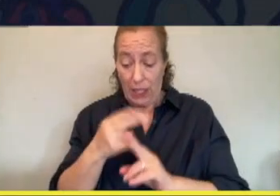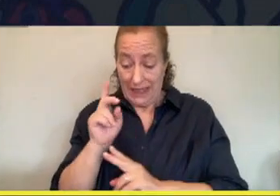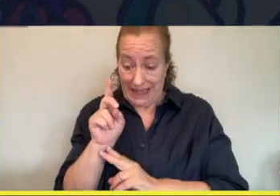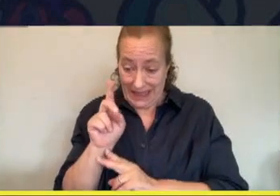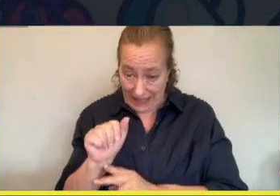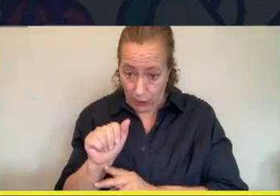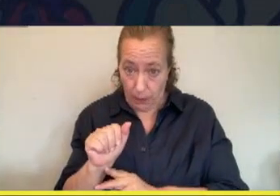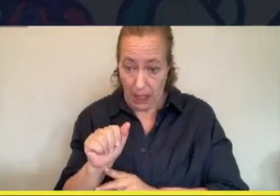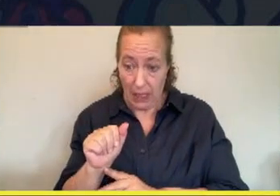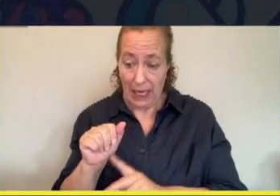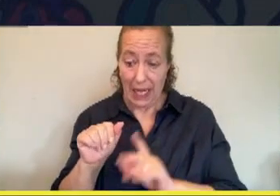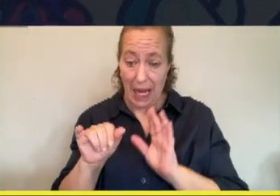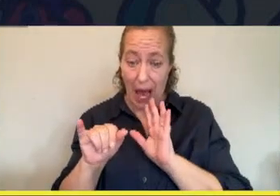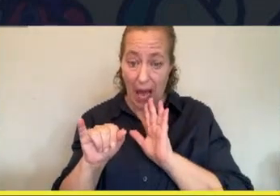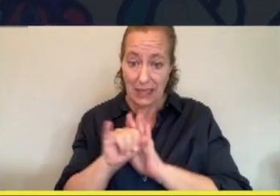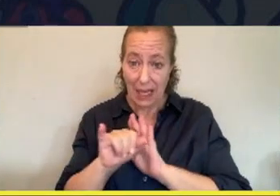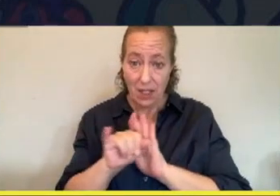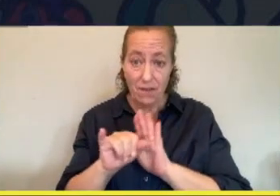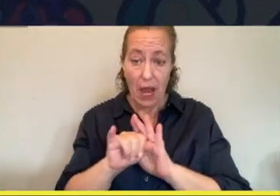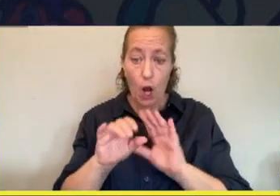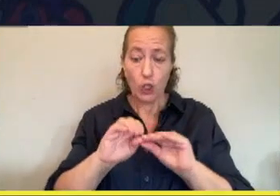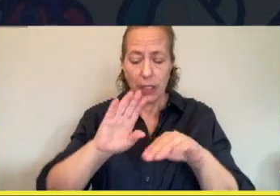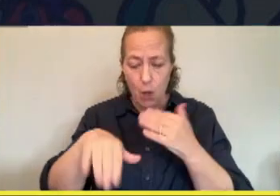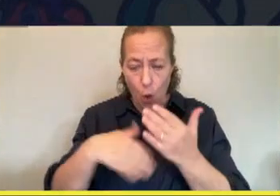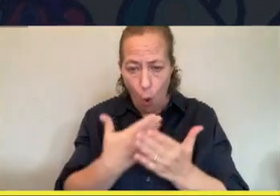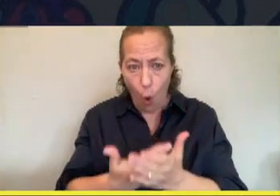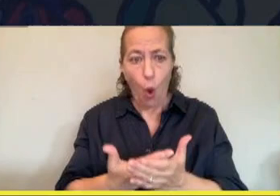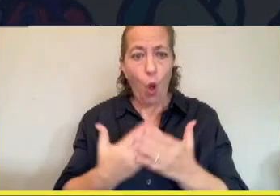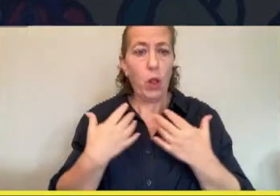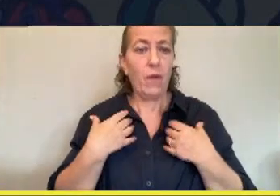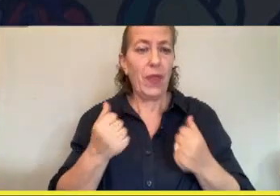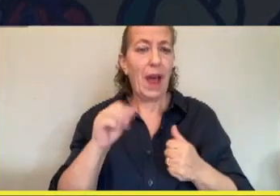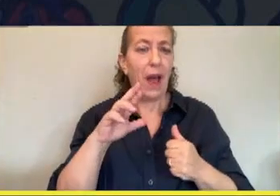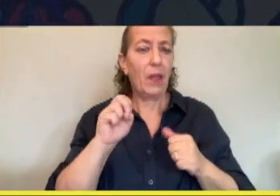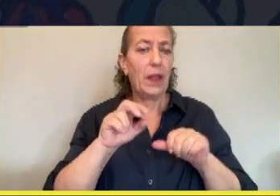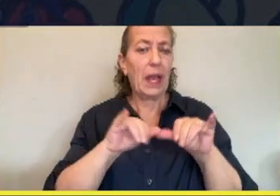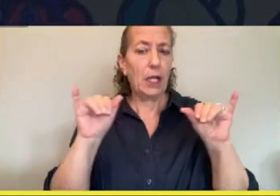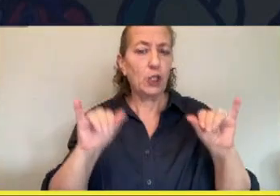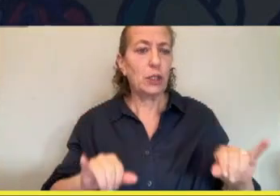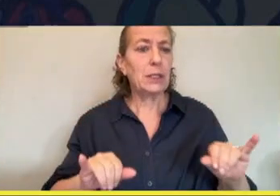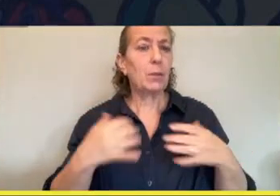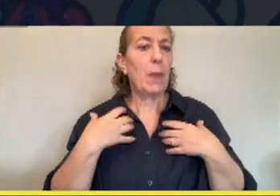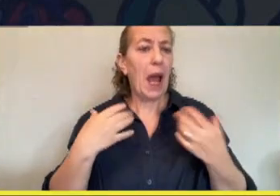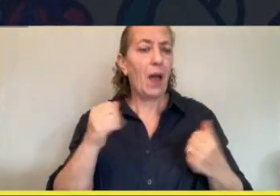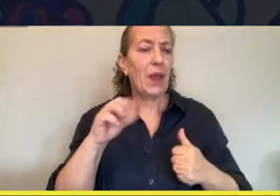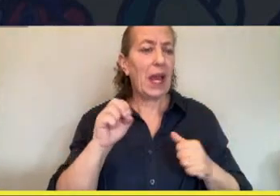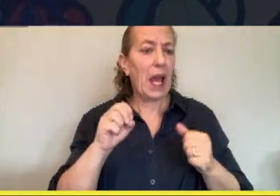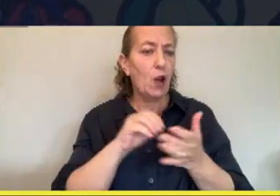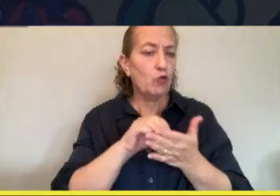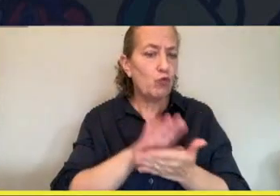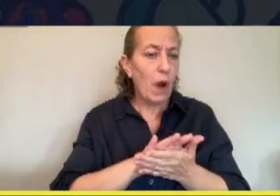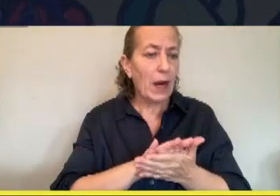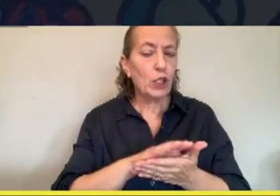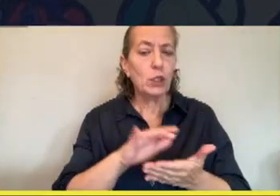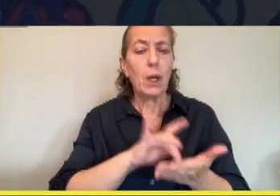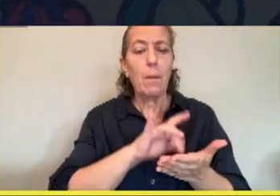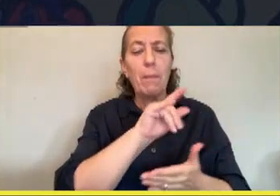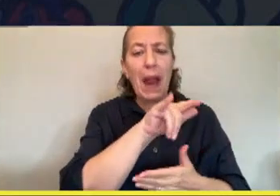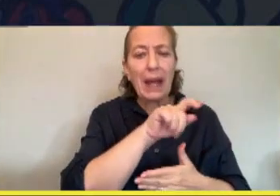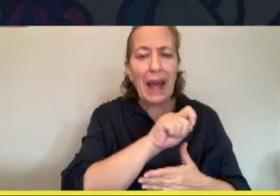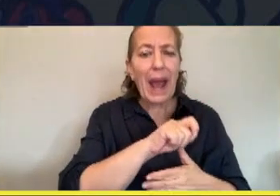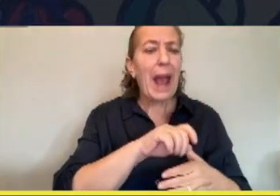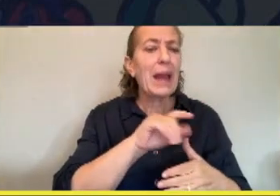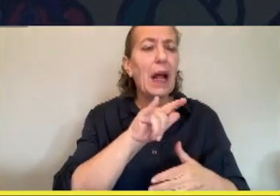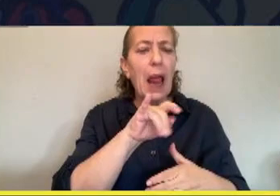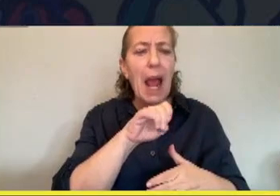identifiers in all public health surveillance systems, electronic health records, Medicaid claims data. So we